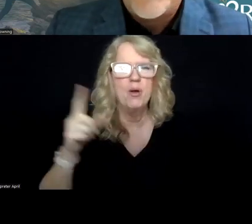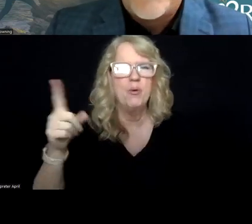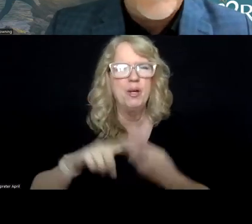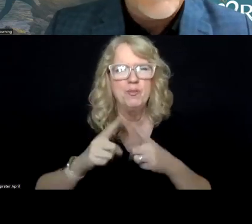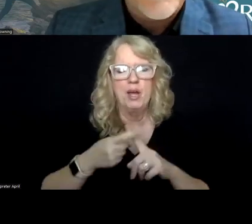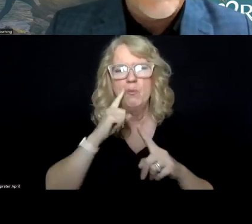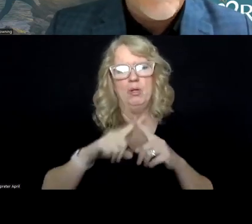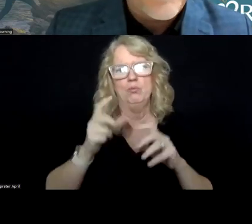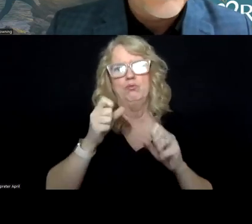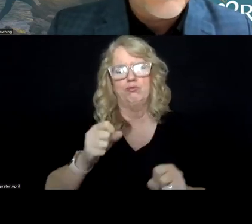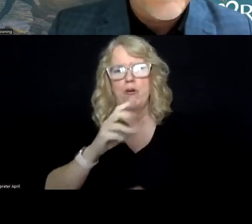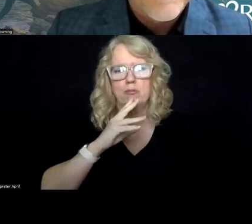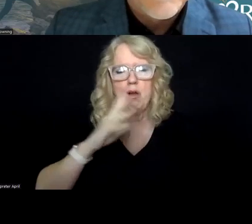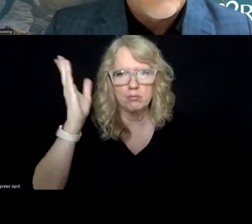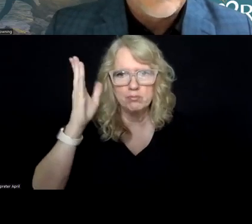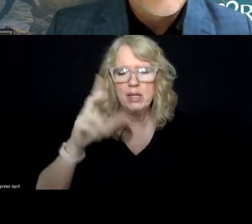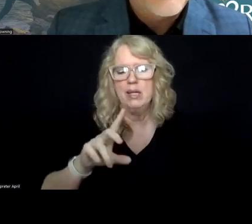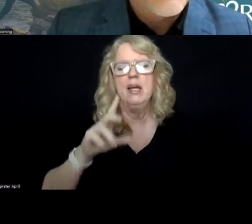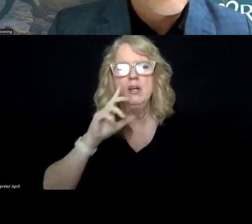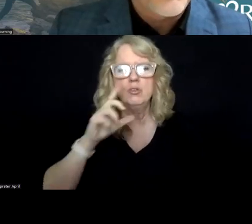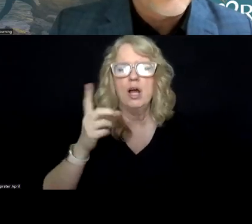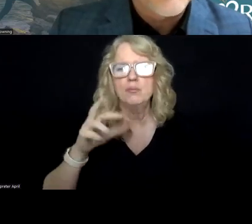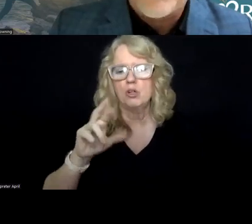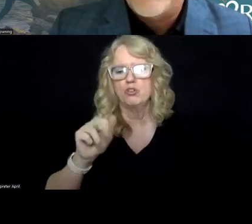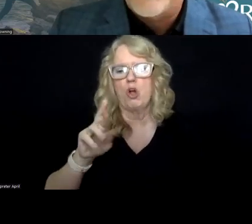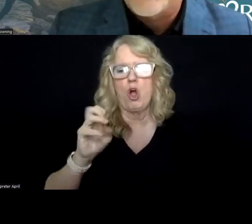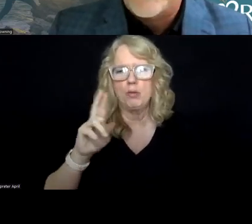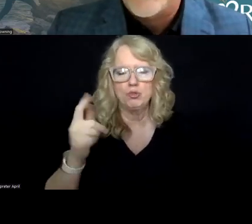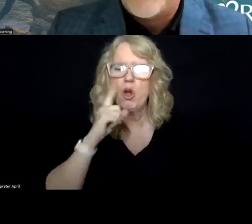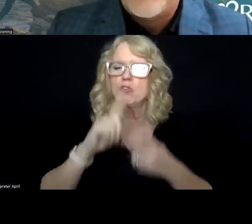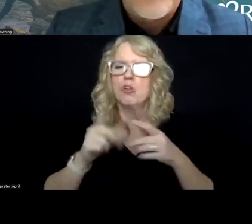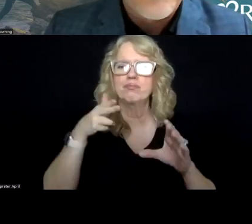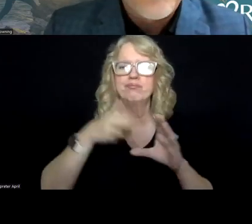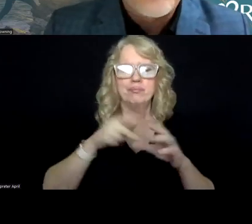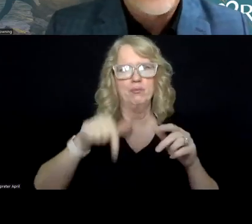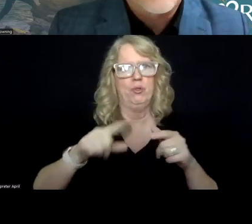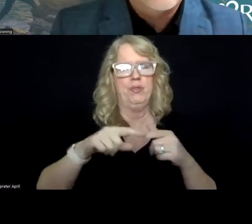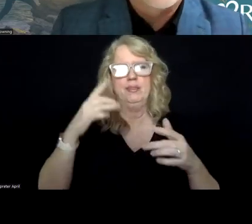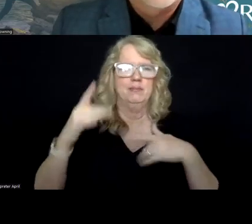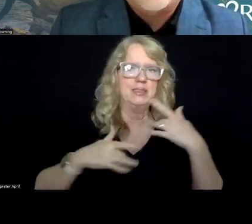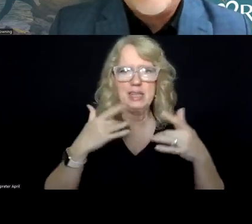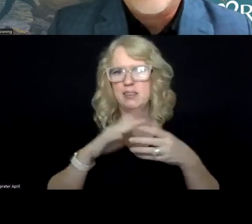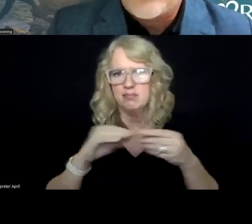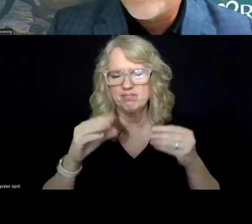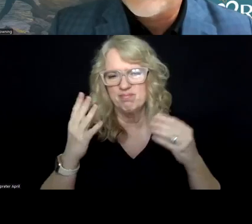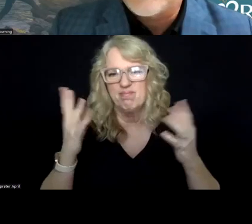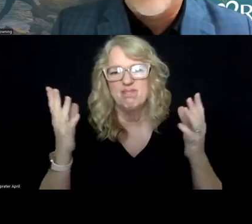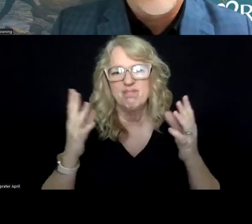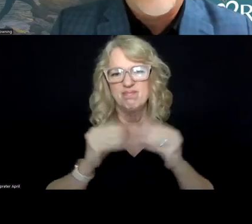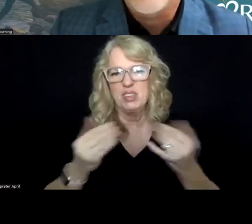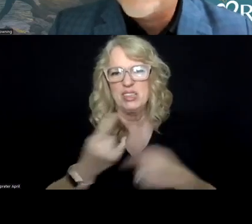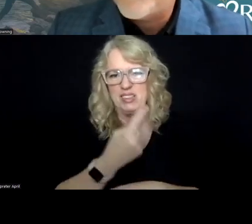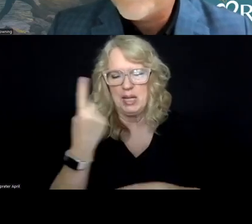to do a strong talk presentation, Vic Armstrong. So please look forward to jumping into an exciting jam. As always,